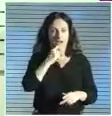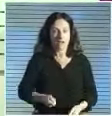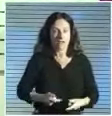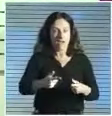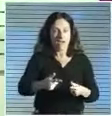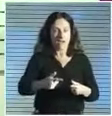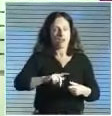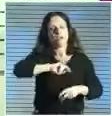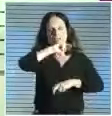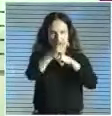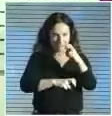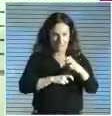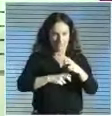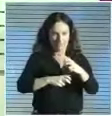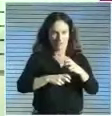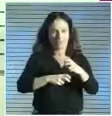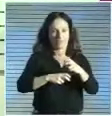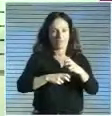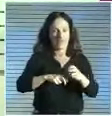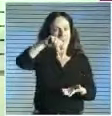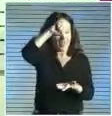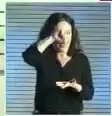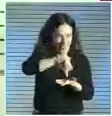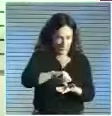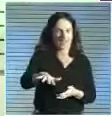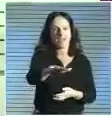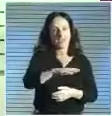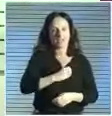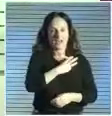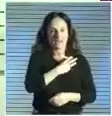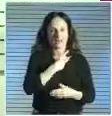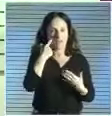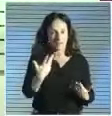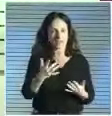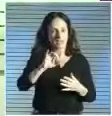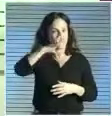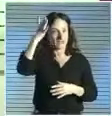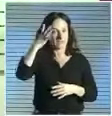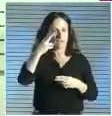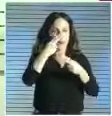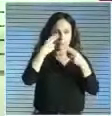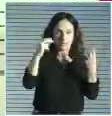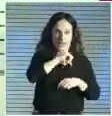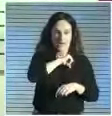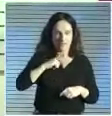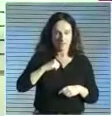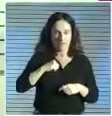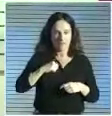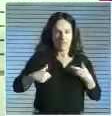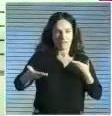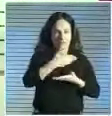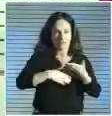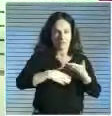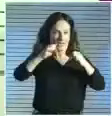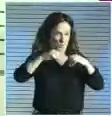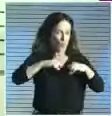together public initiatives, private initiatives to solve these problems and to understand that there are some complications in that supply